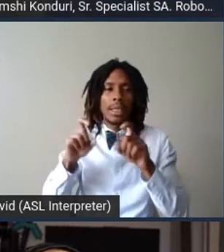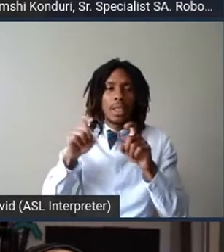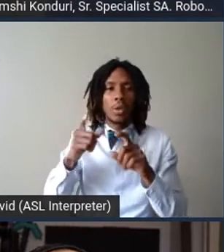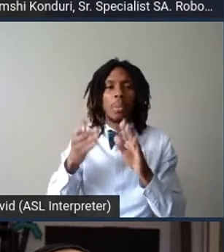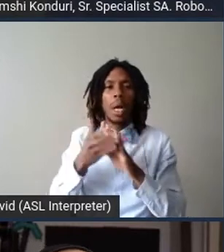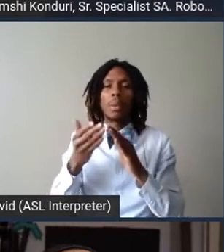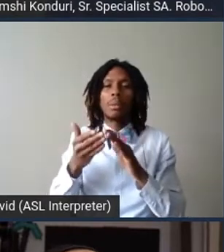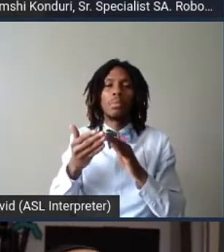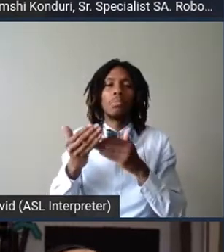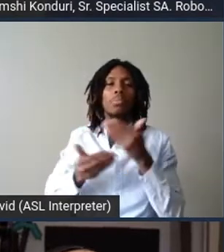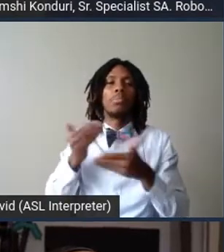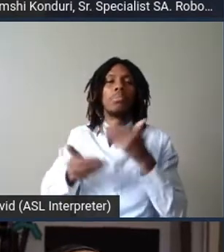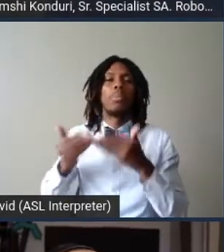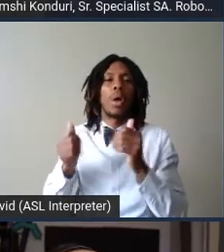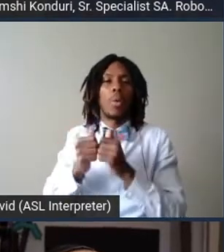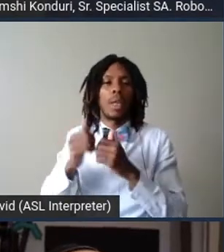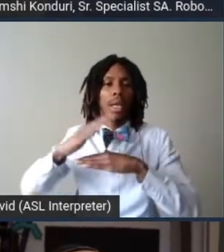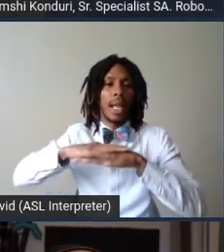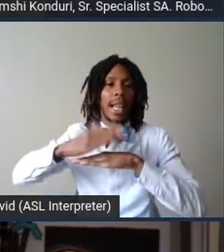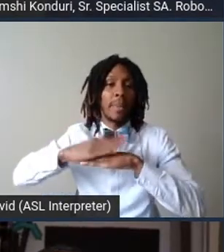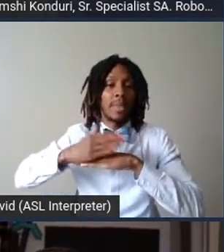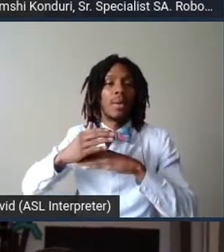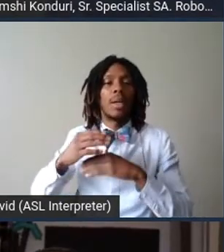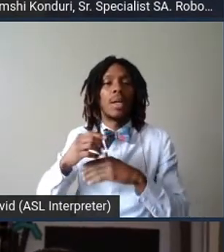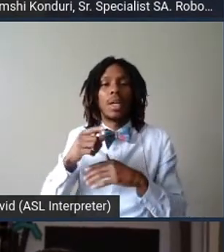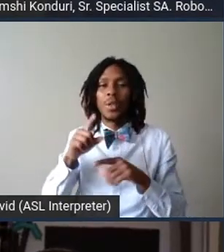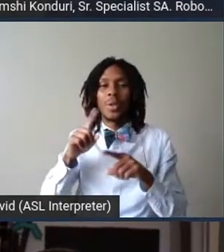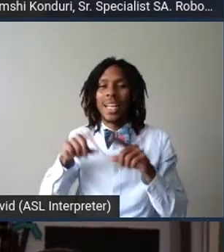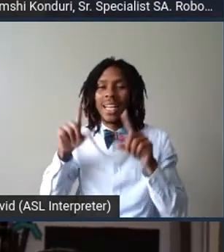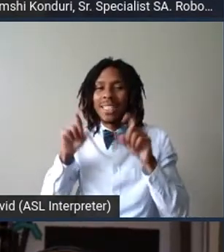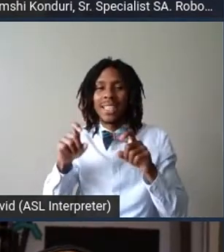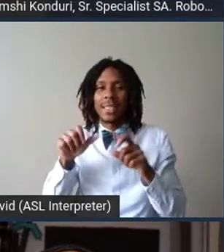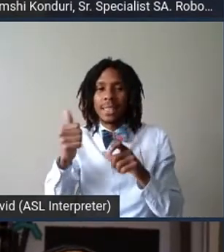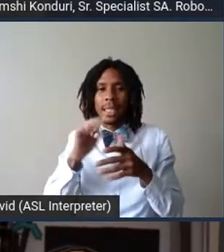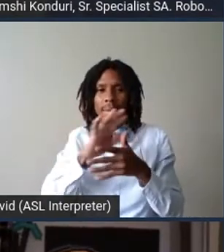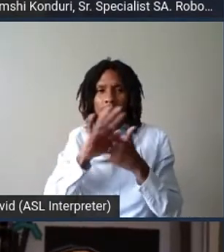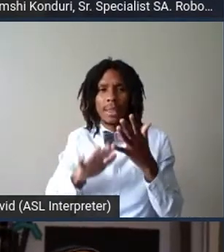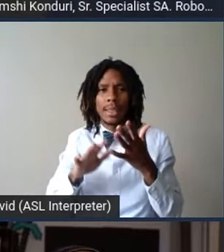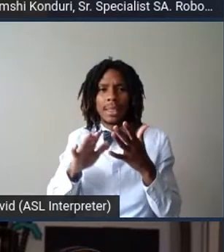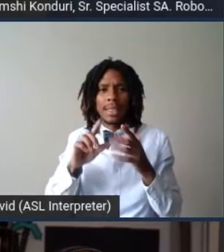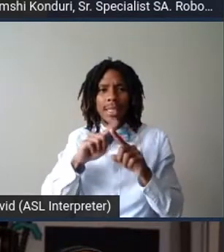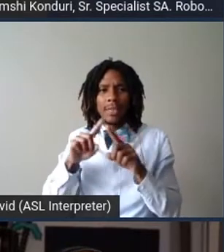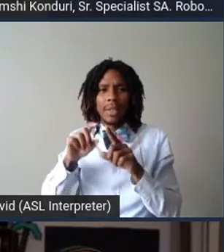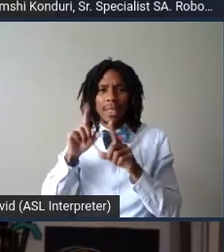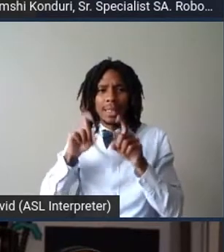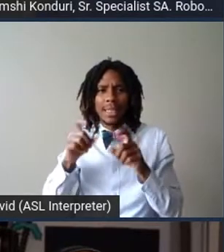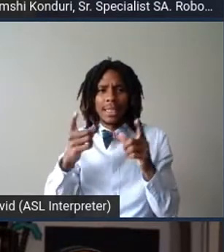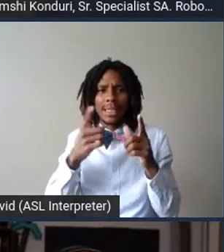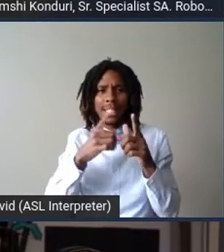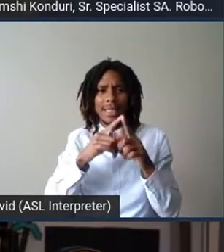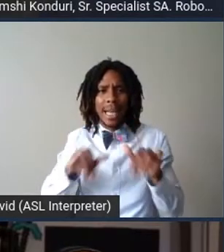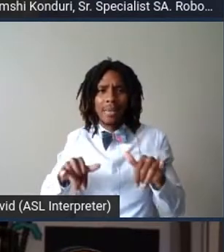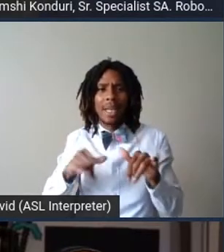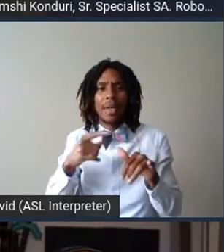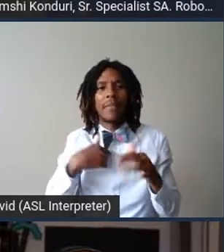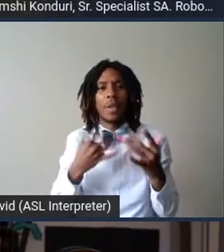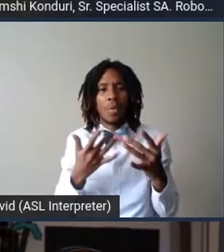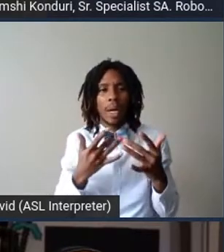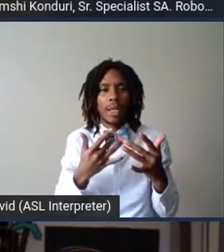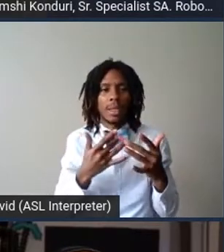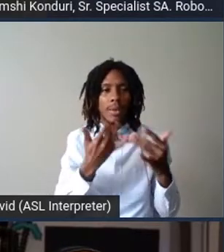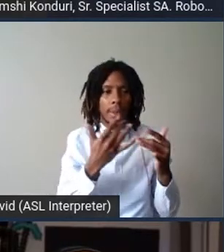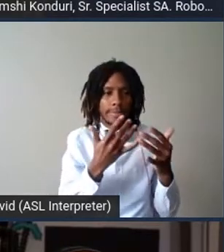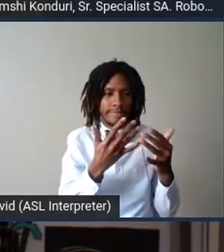with a beefier laptop, you couldn't test 10 different tests at the same time. You couldn't parallelize it. You kind of have to wait for one another,